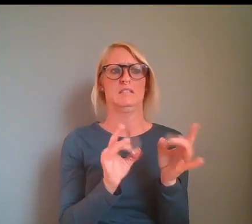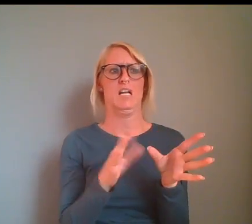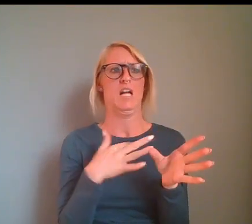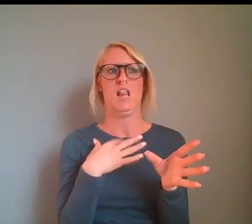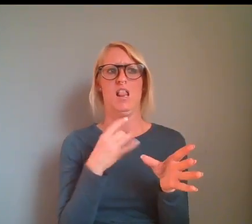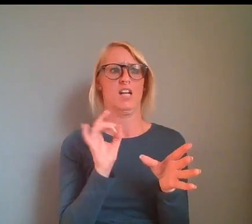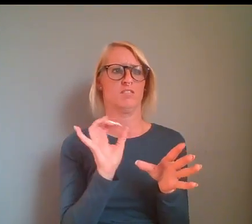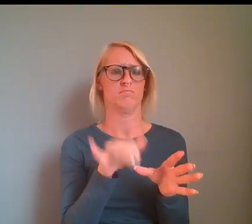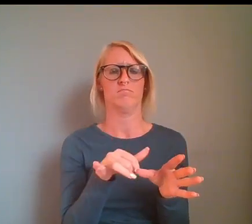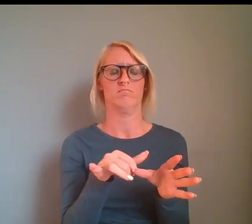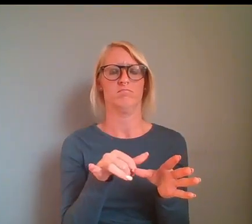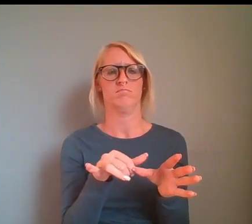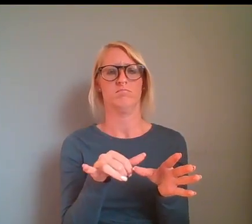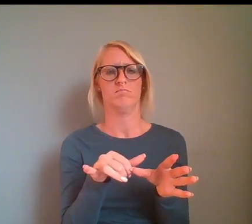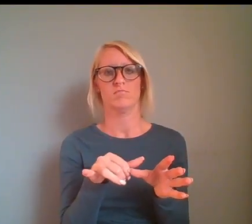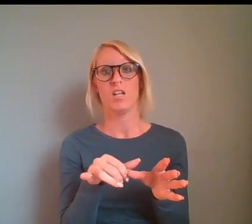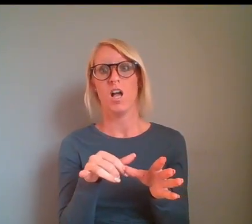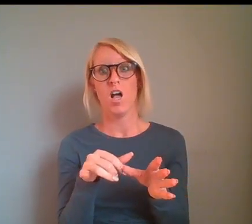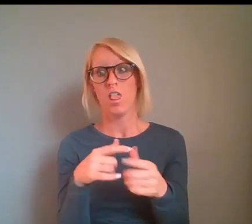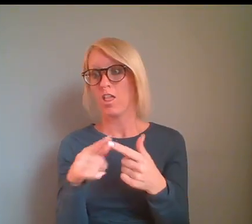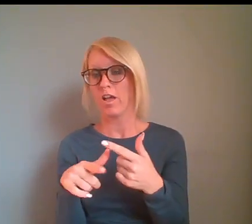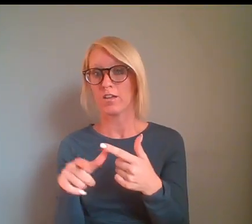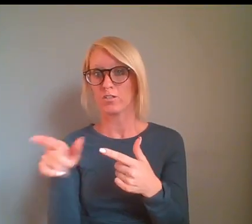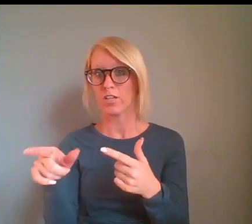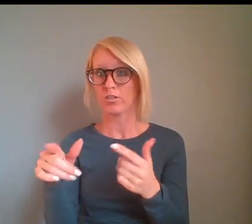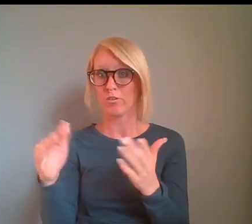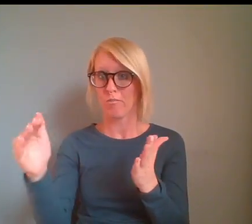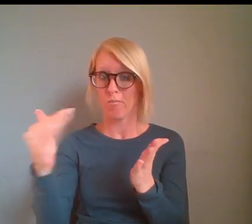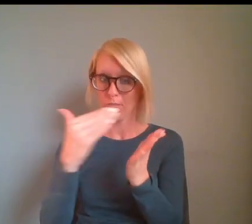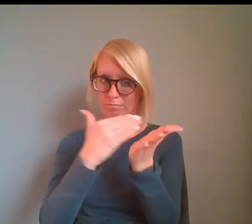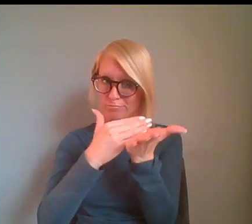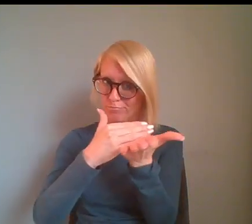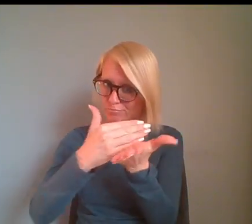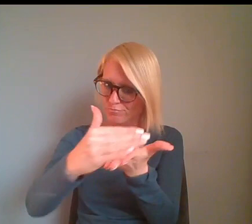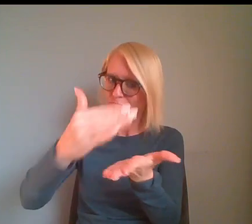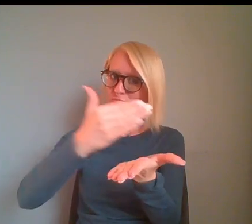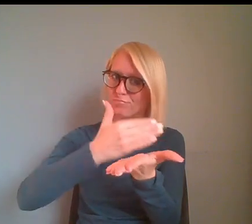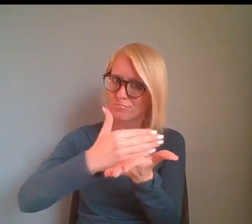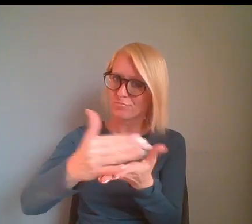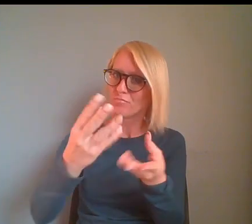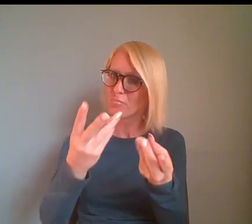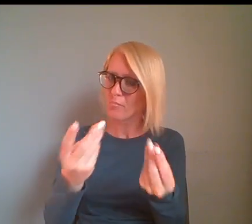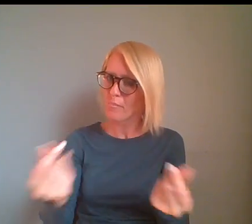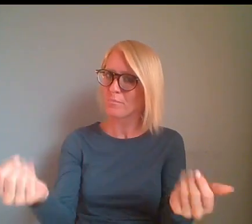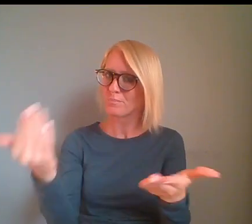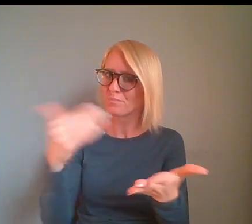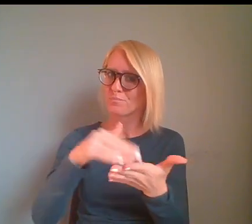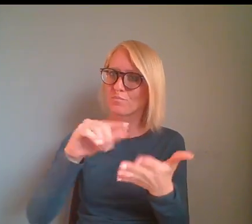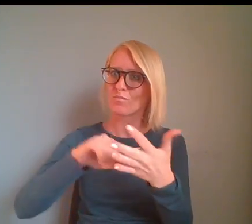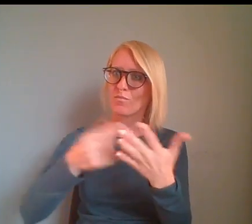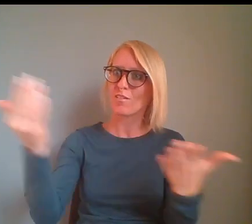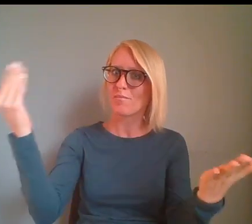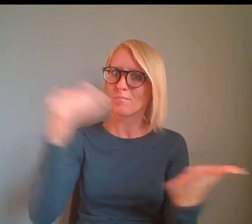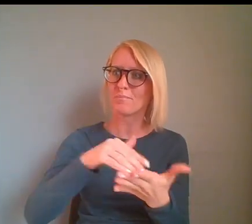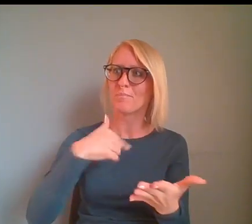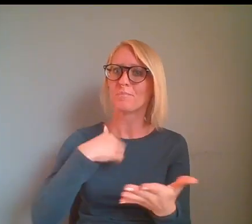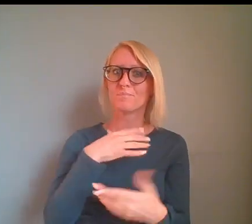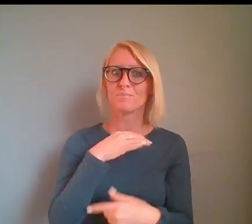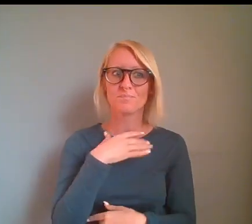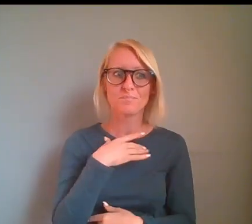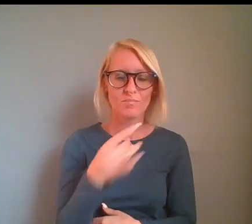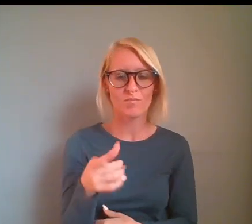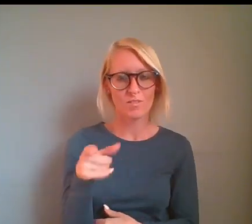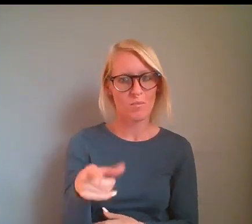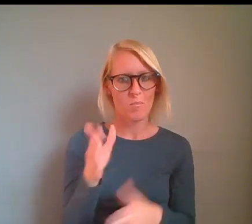So then you just take your squeegee and you start over. And that's what I like about this process, is you can